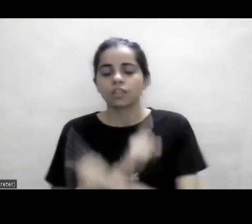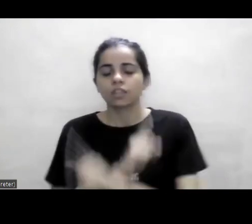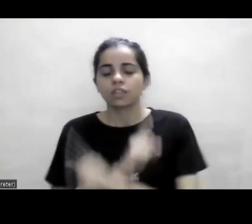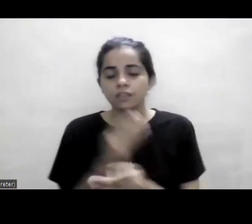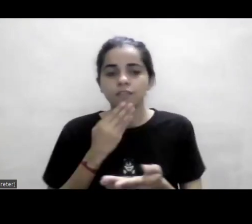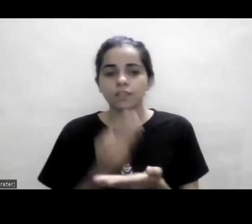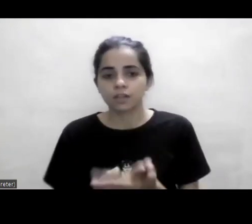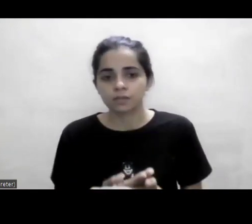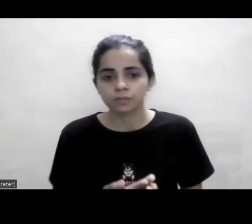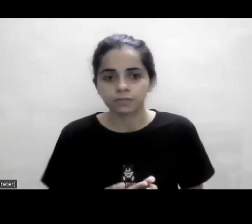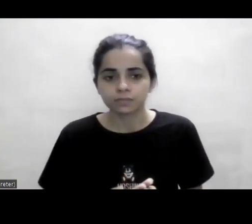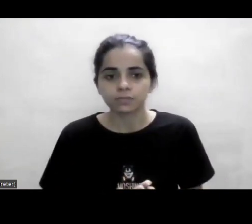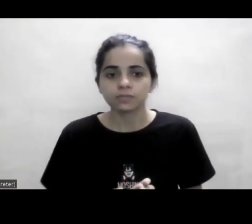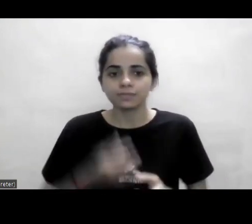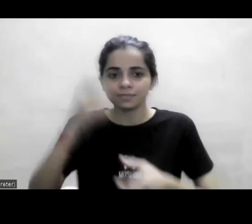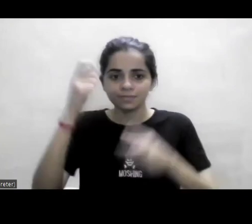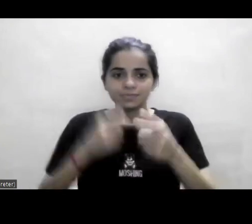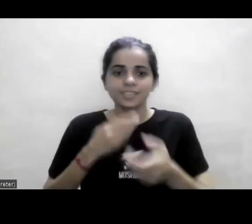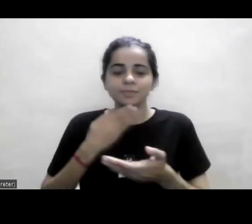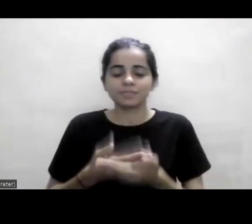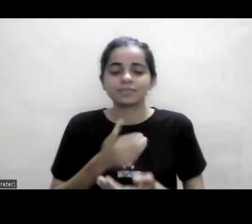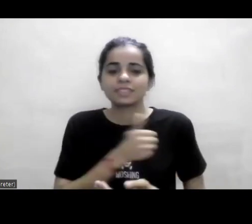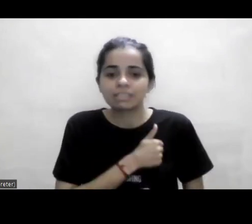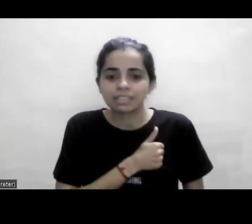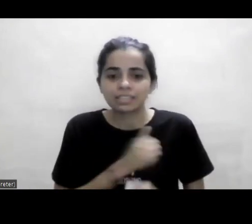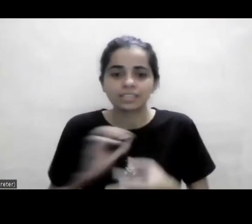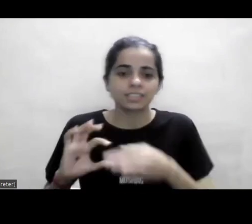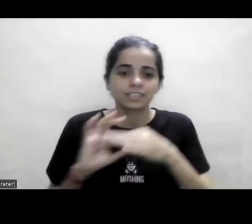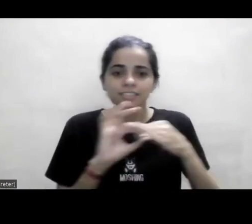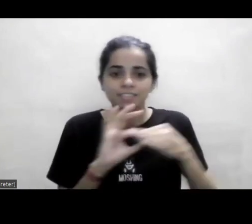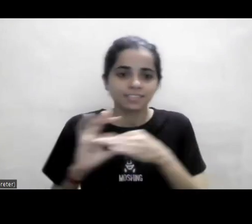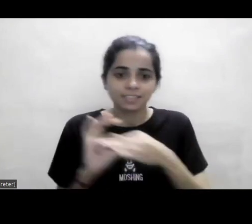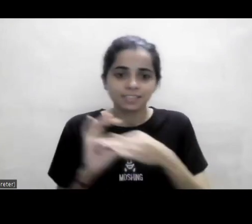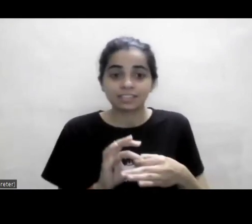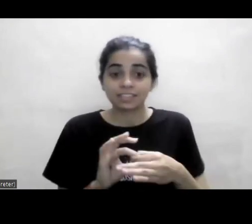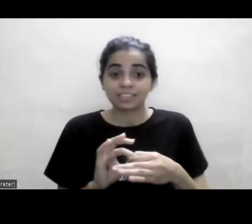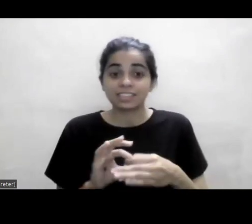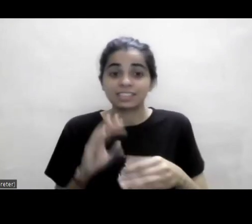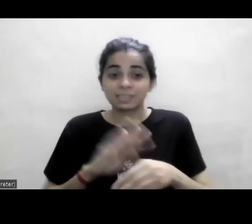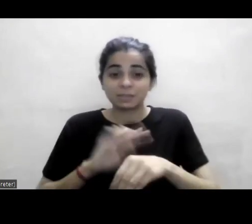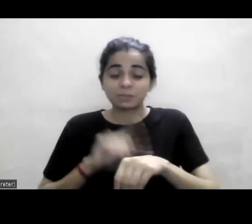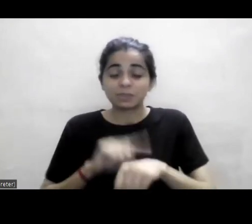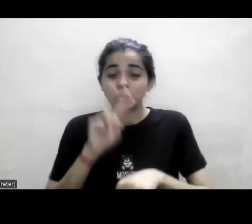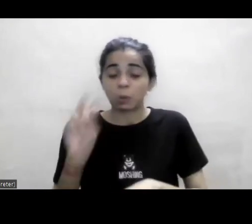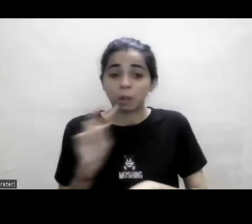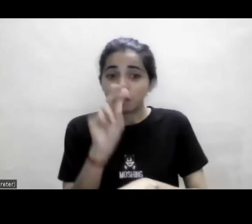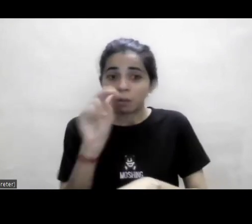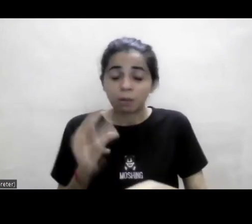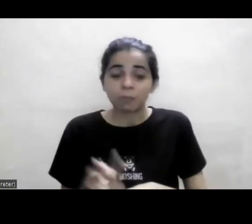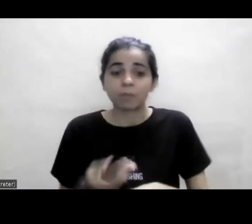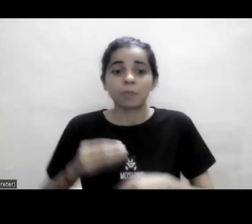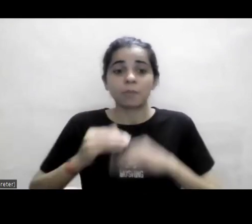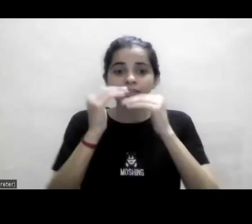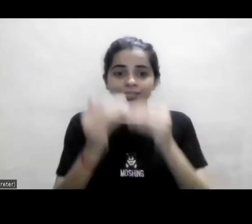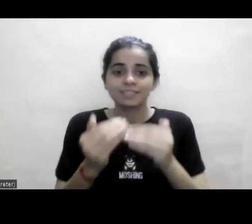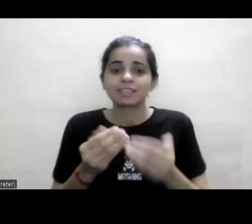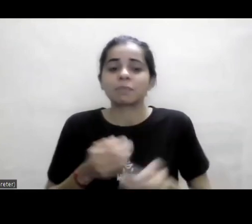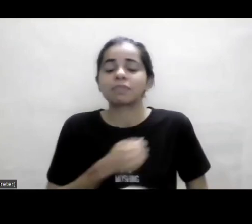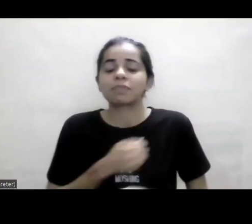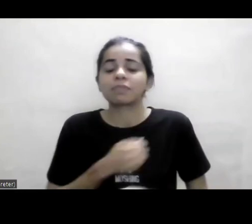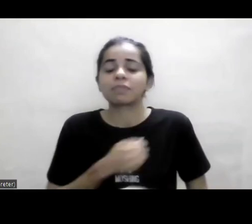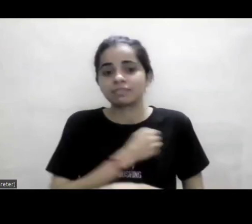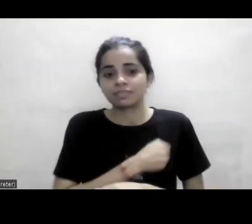Dave, for being so kind. And we are almost past 20 minutes to 8. I'm sorry for